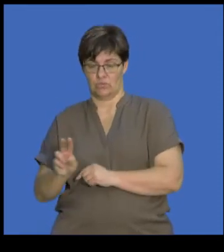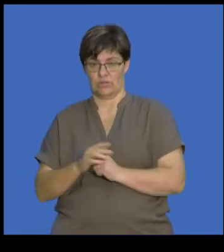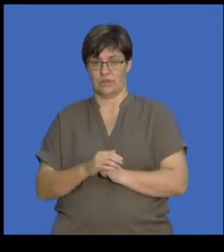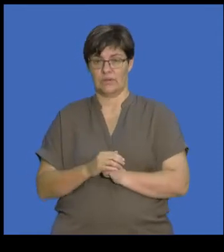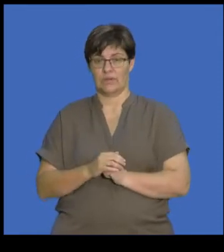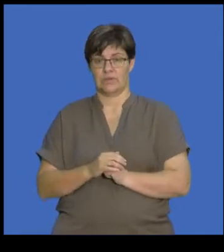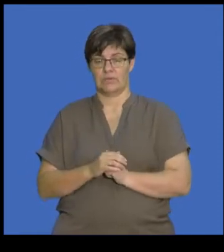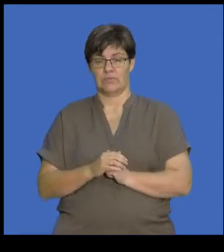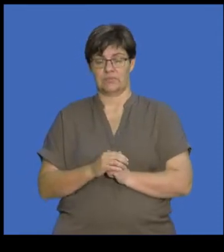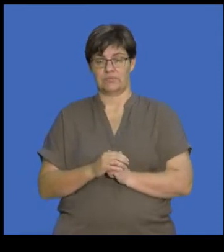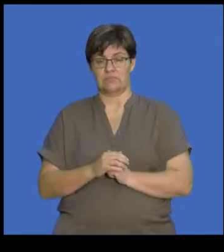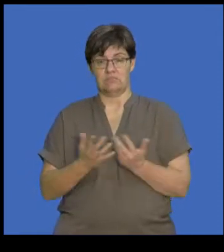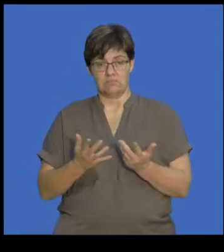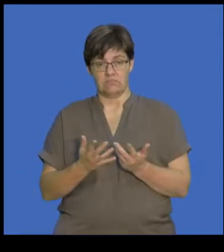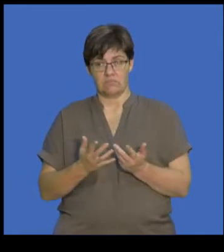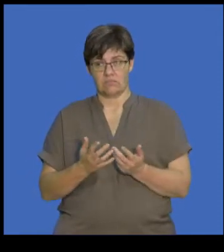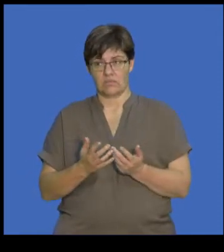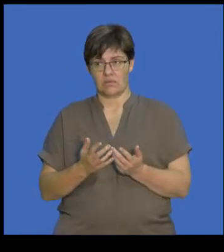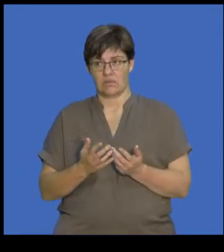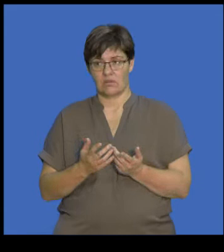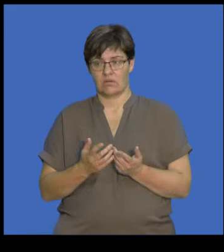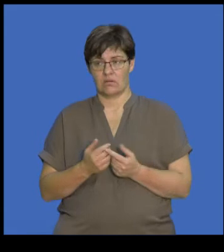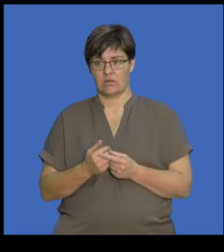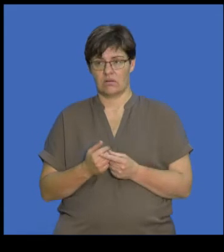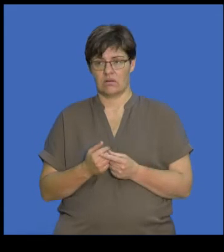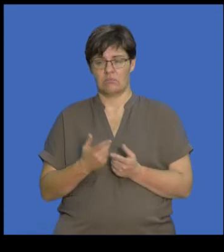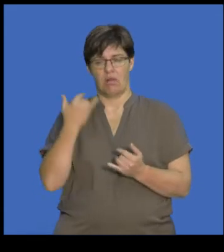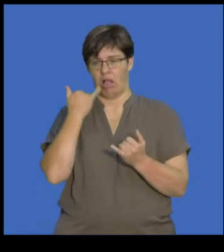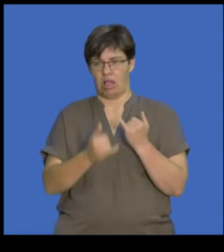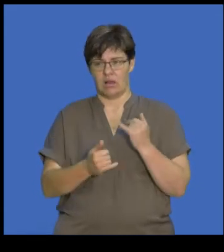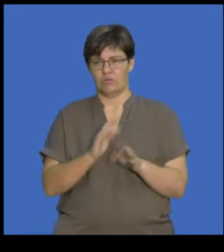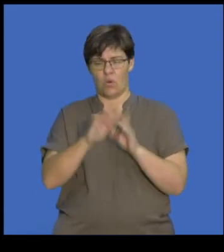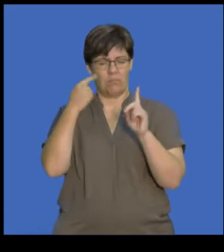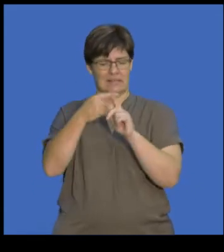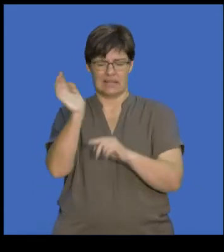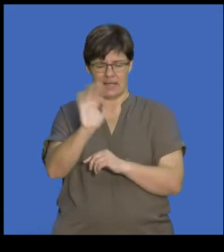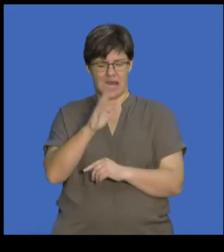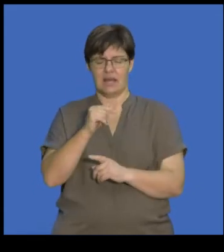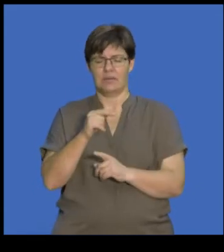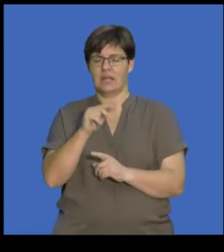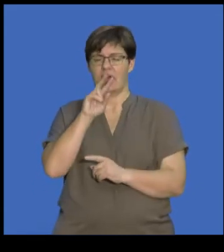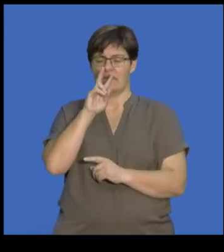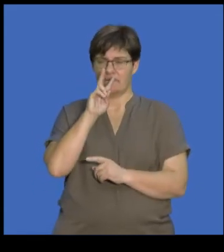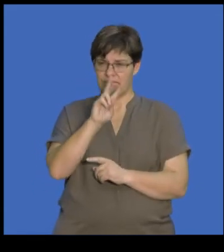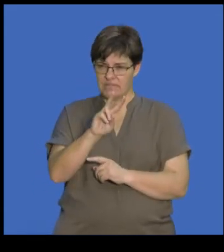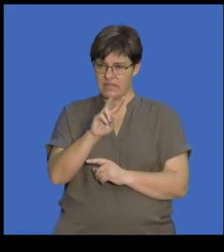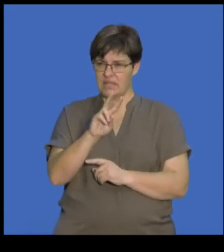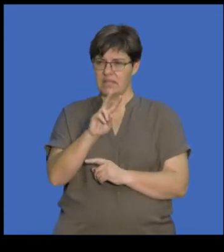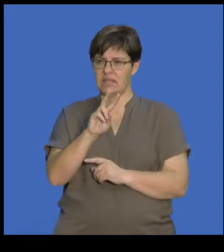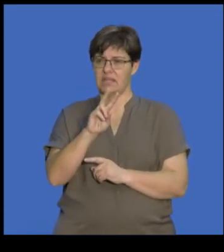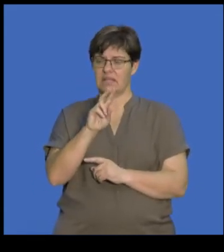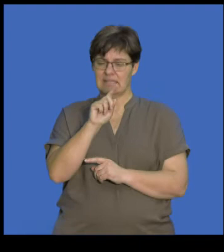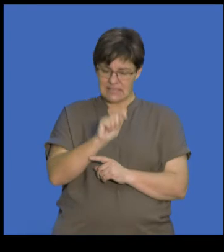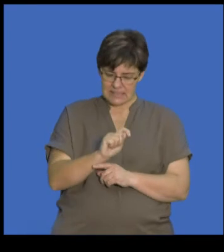Now, is equal to, not plus, okay? So we're saying it's constant. So if it's